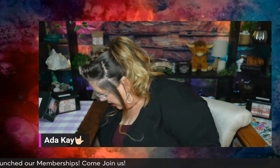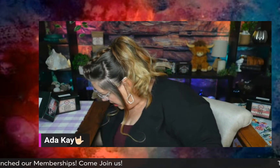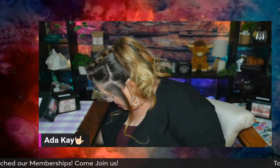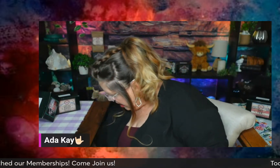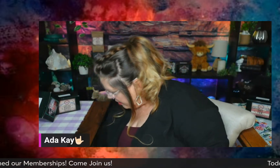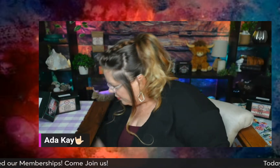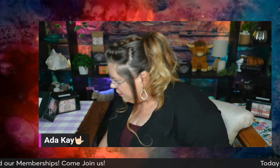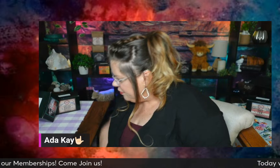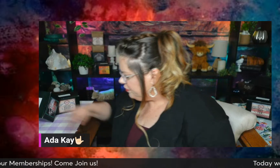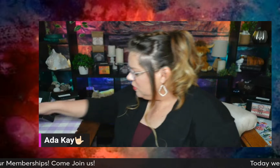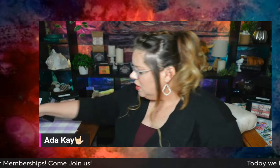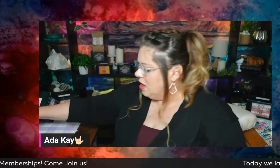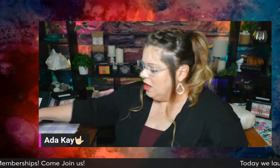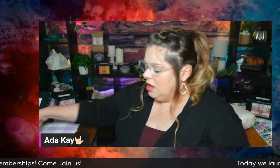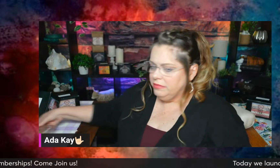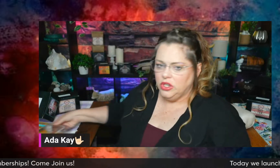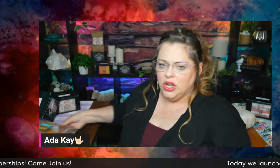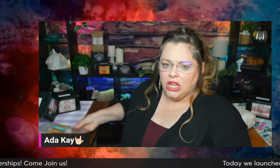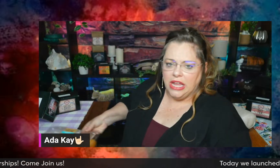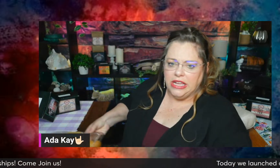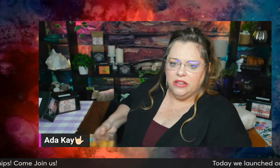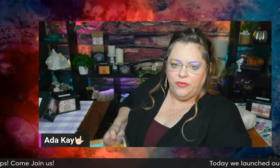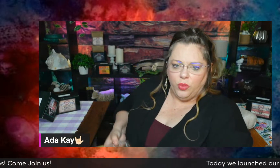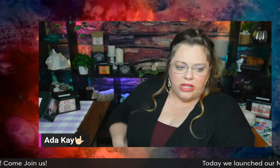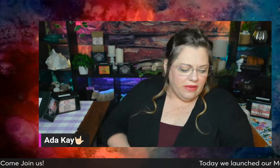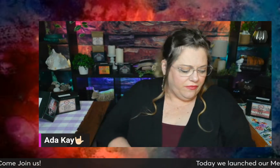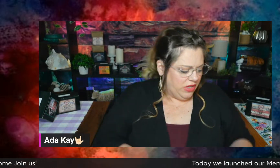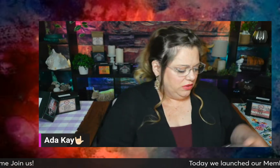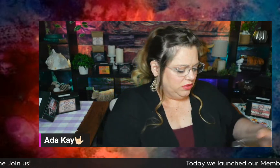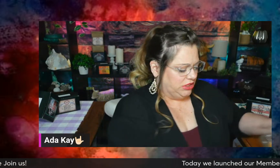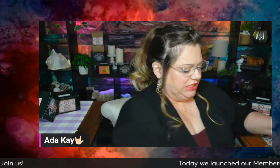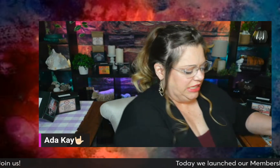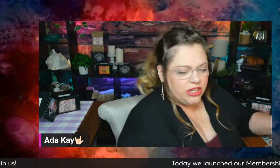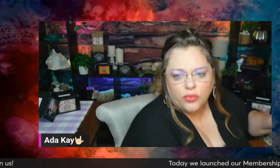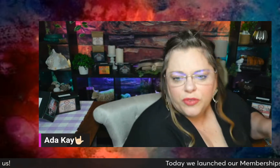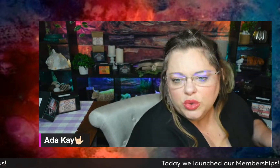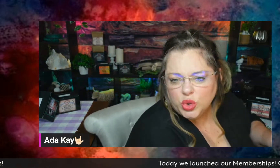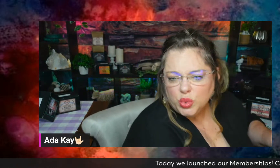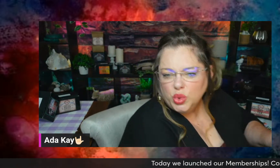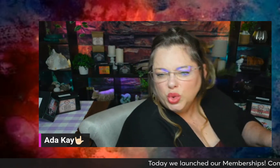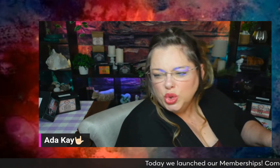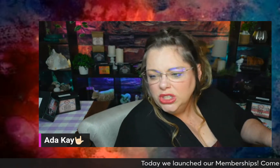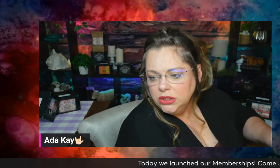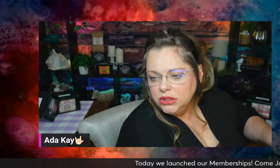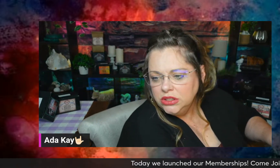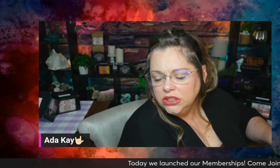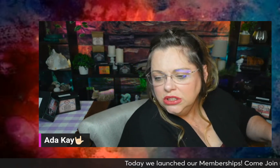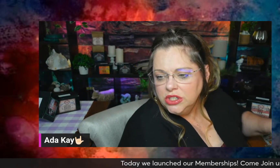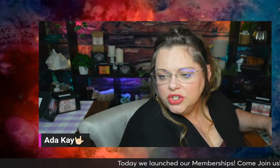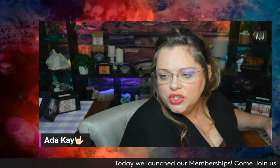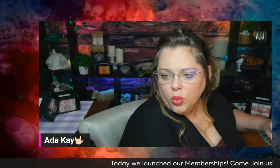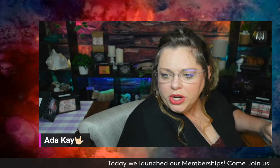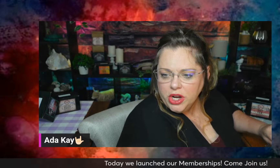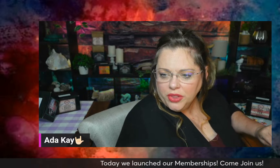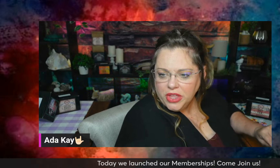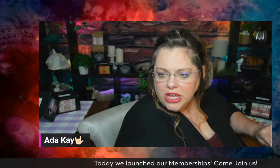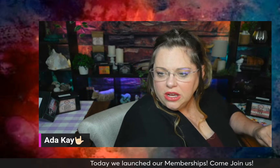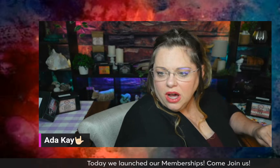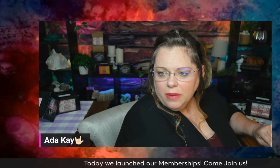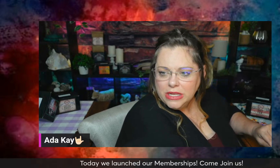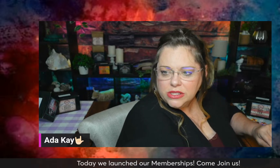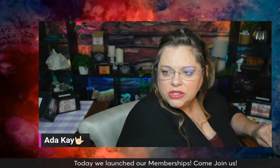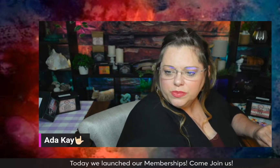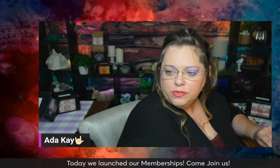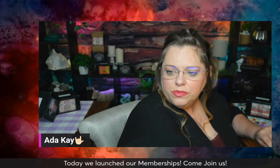not liking that. Not liking the way that feels. That don't feel too good. So what do y'all